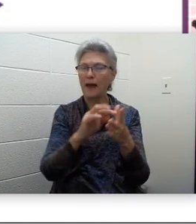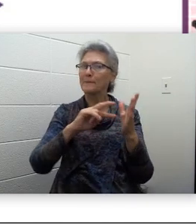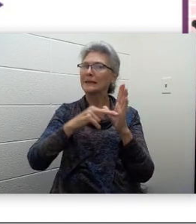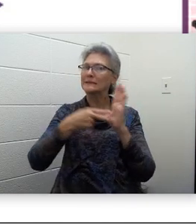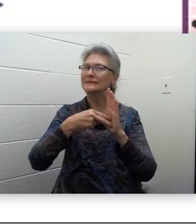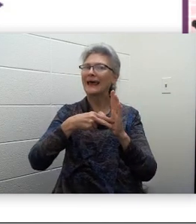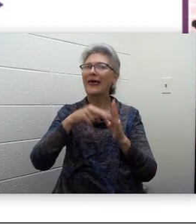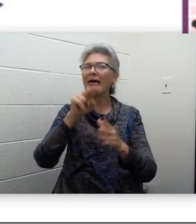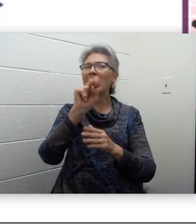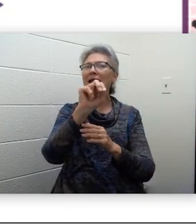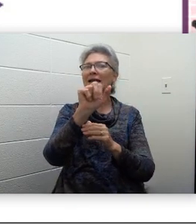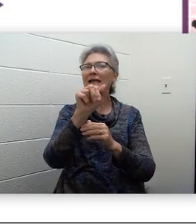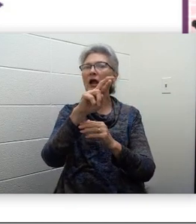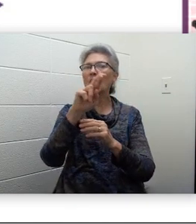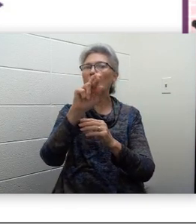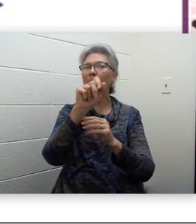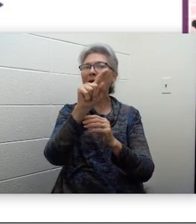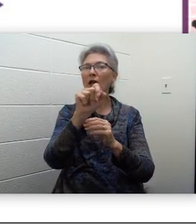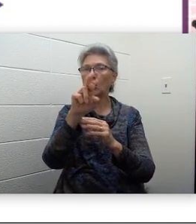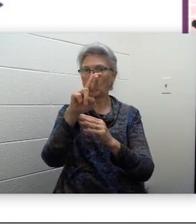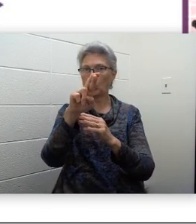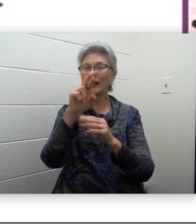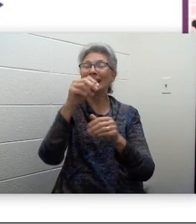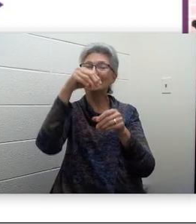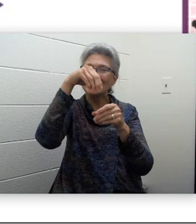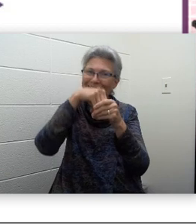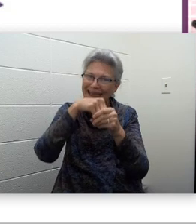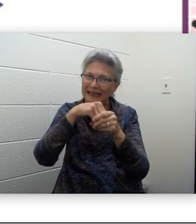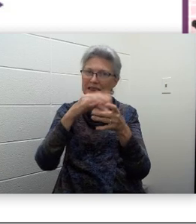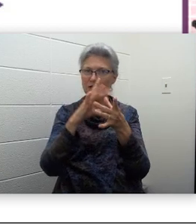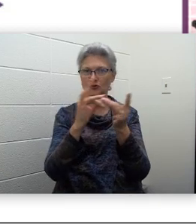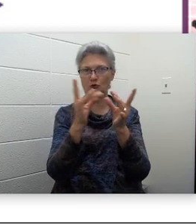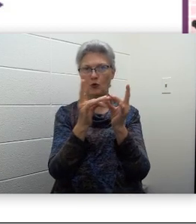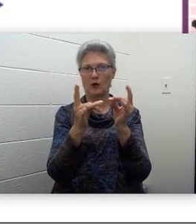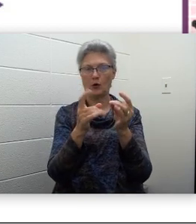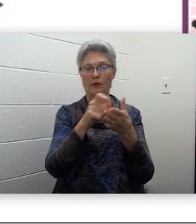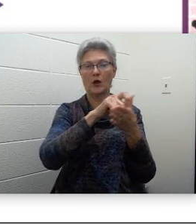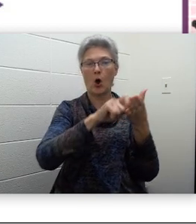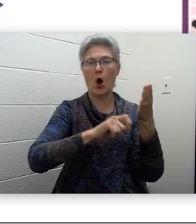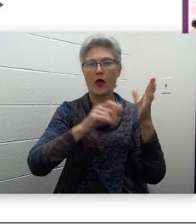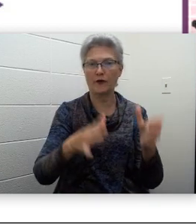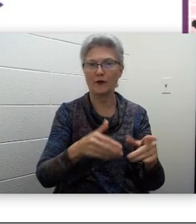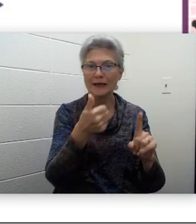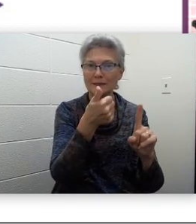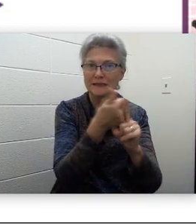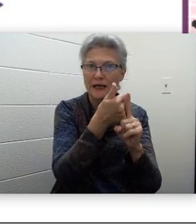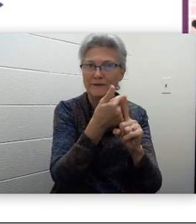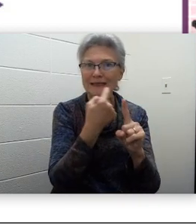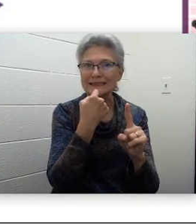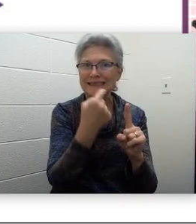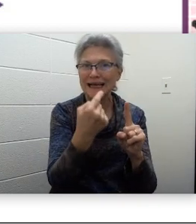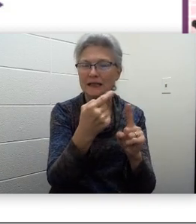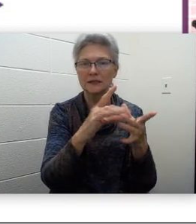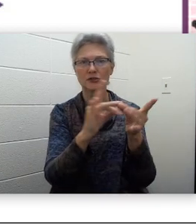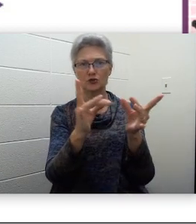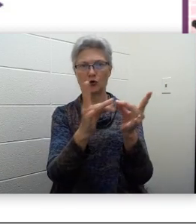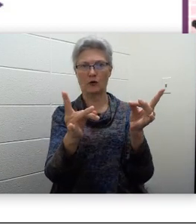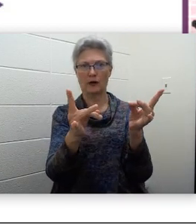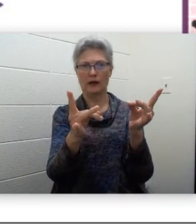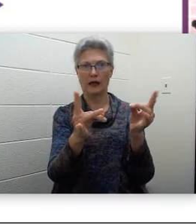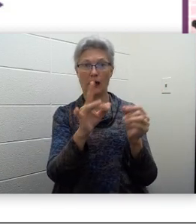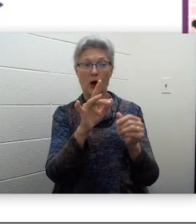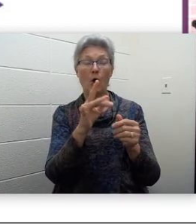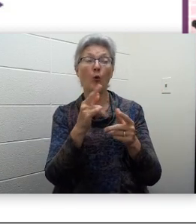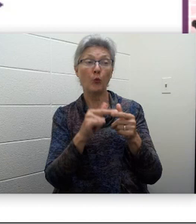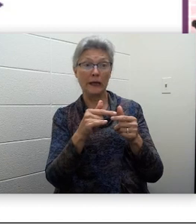that the narrator is a character in the story or the author is telling the story. We typically get their thoughts and